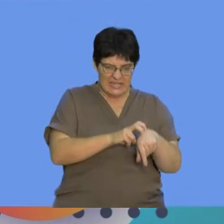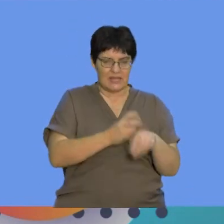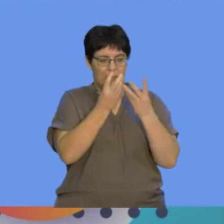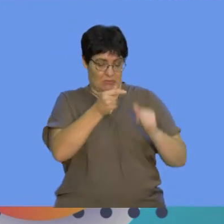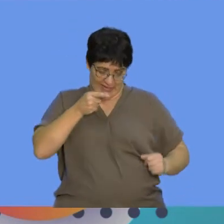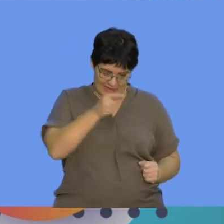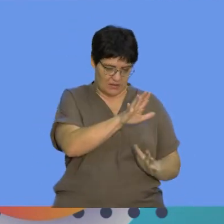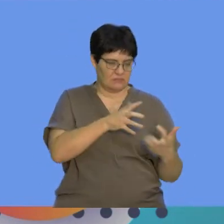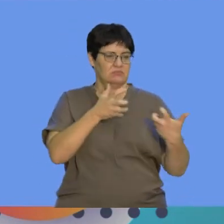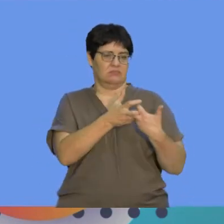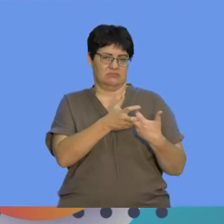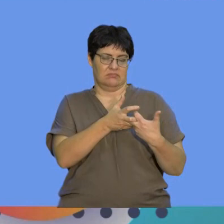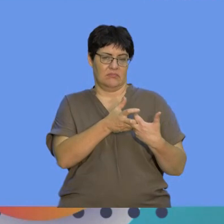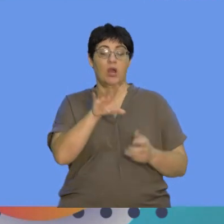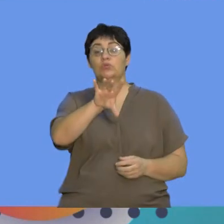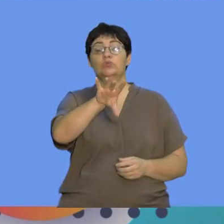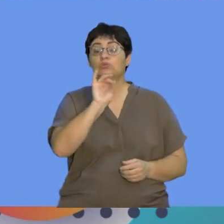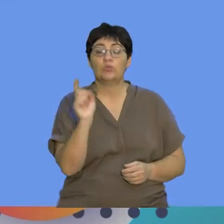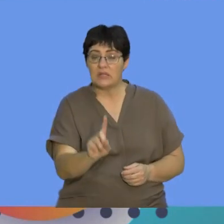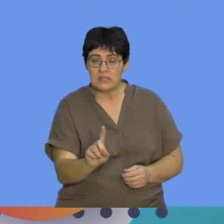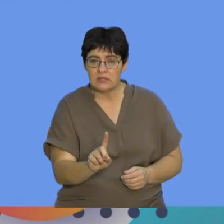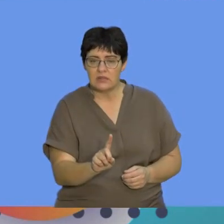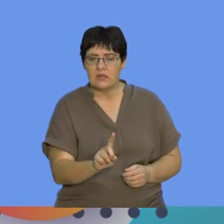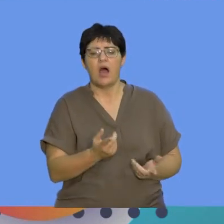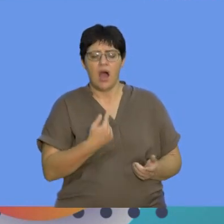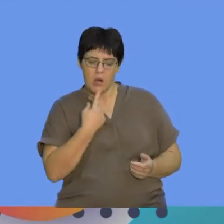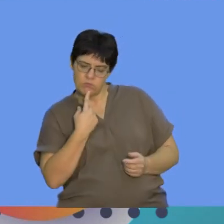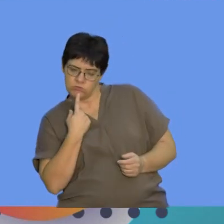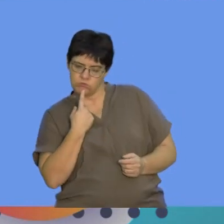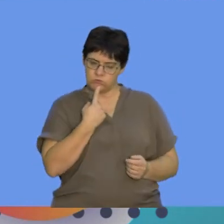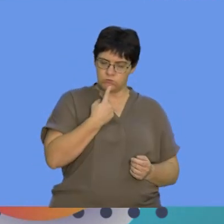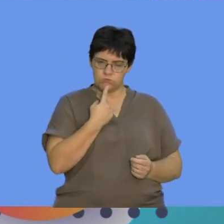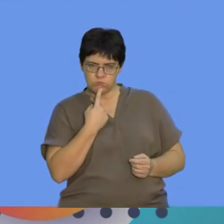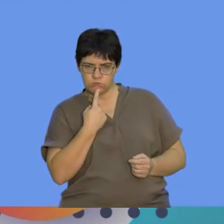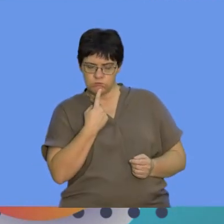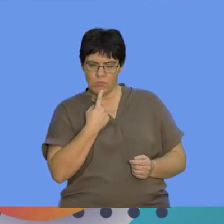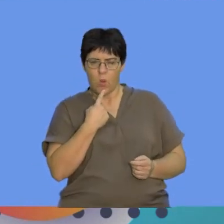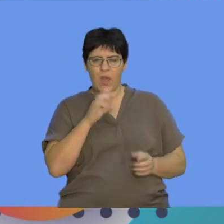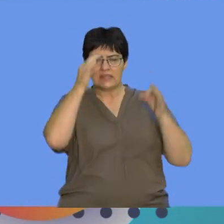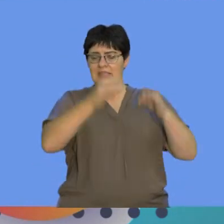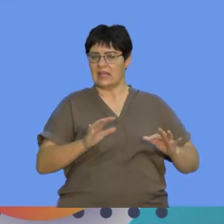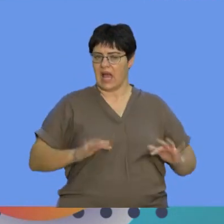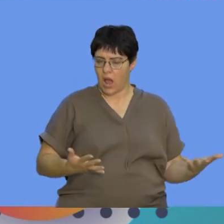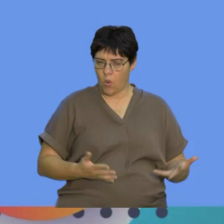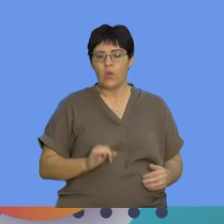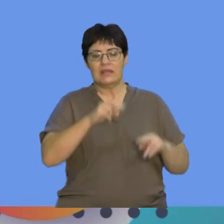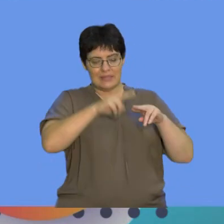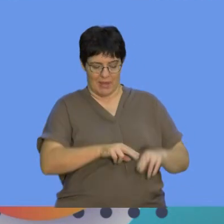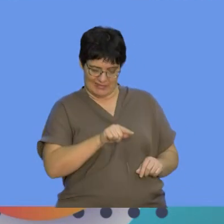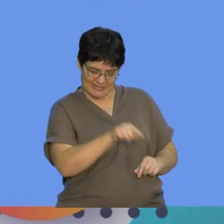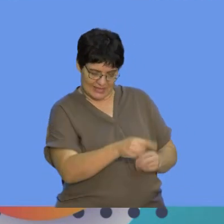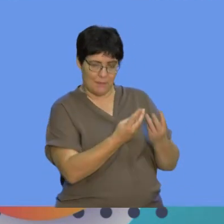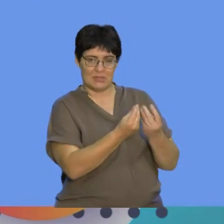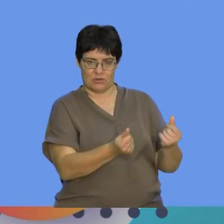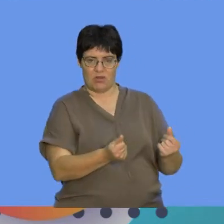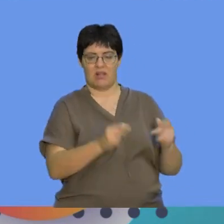our choice will be actually influenced or be informed or be determined by the physical properties of that particular